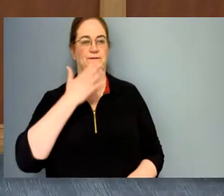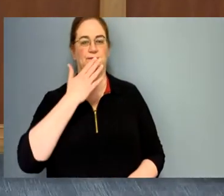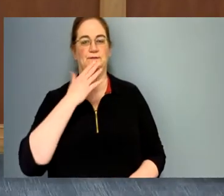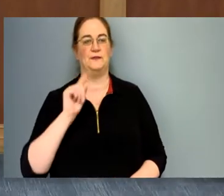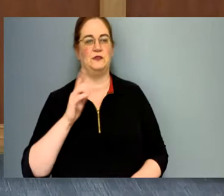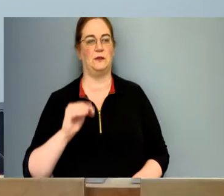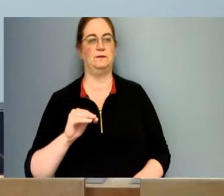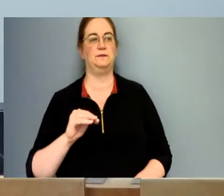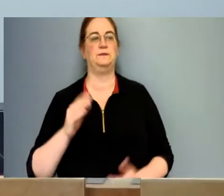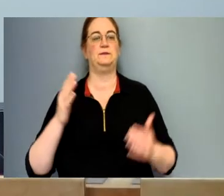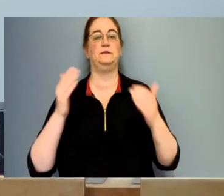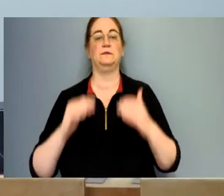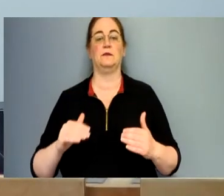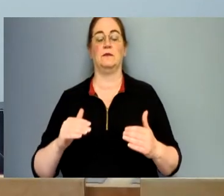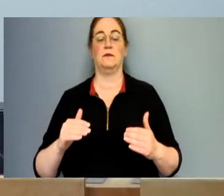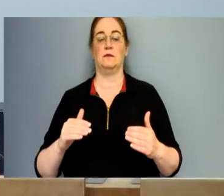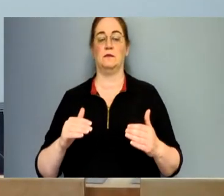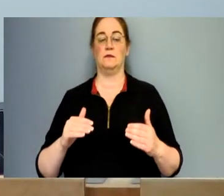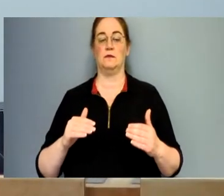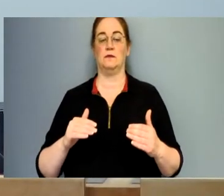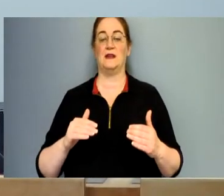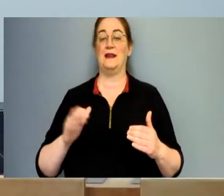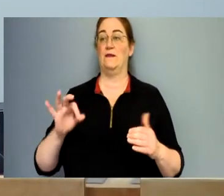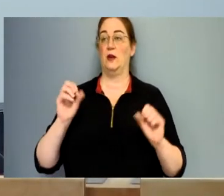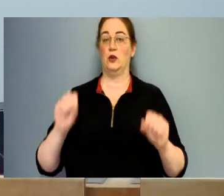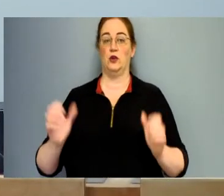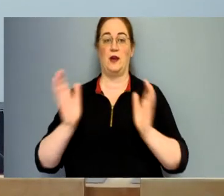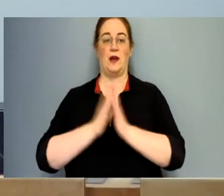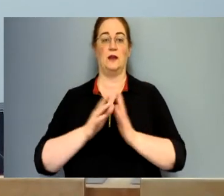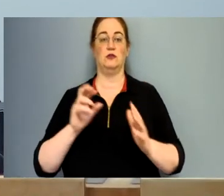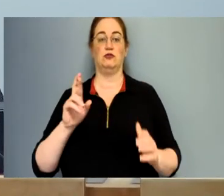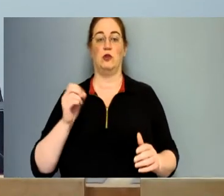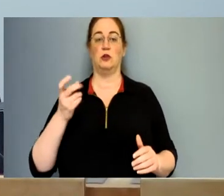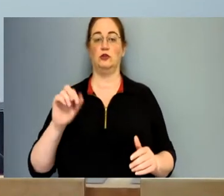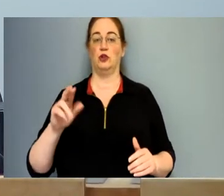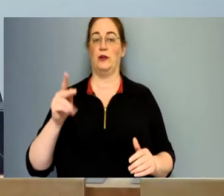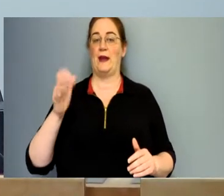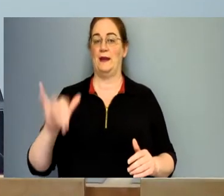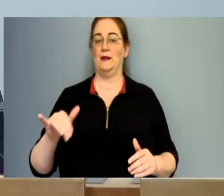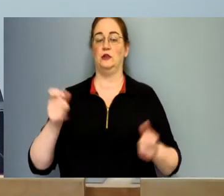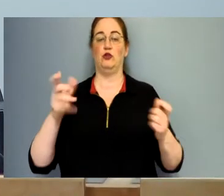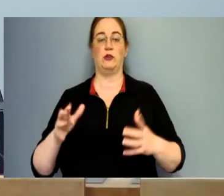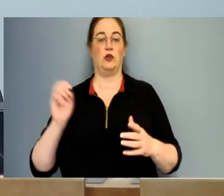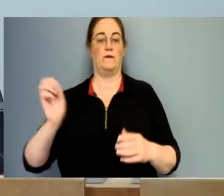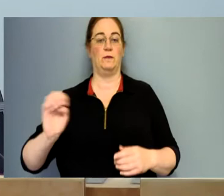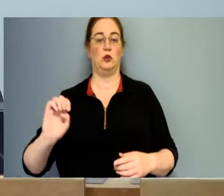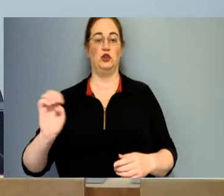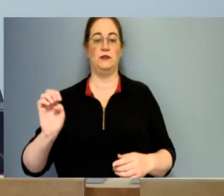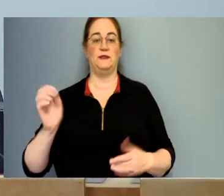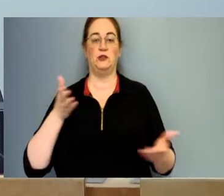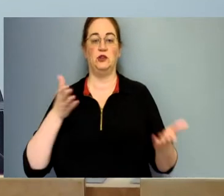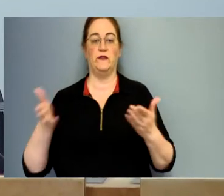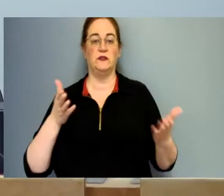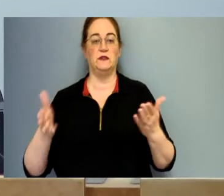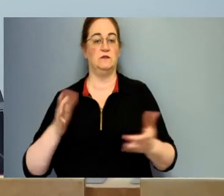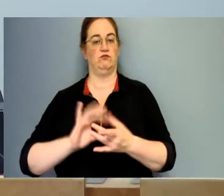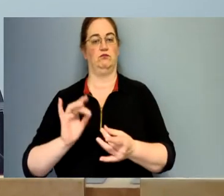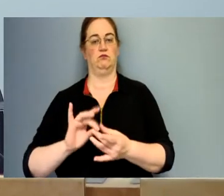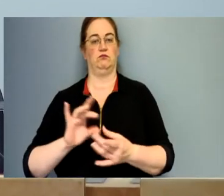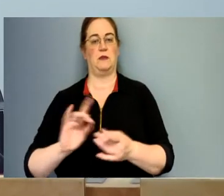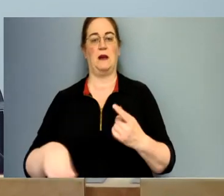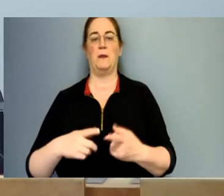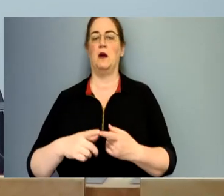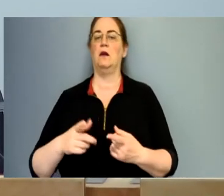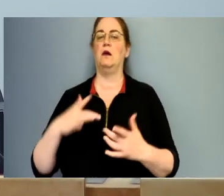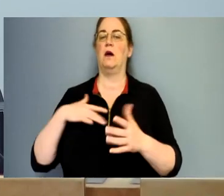Thanks, Tom. Secondly, if I could ask Audra Kenny, our Director of Emergency Services, to talk about,